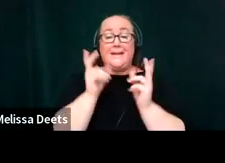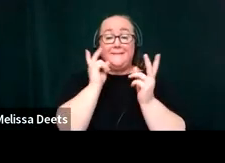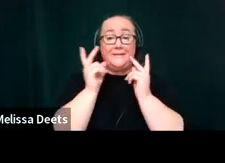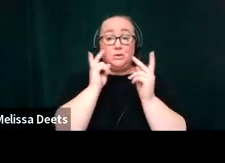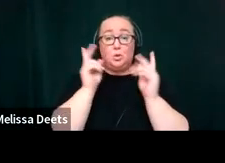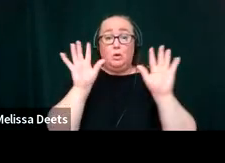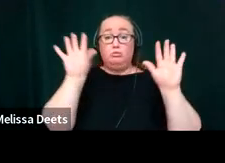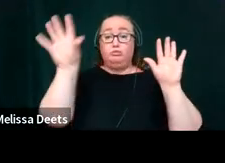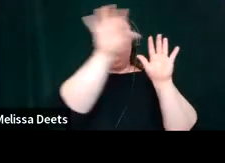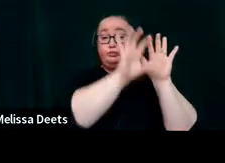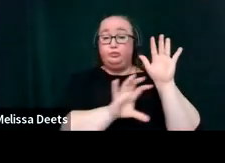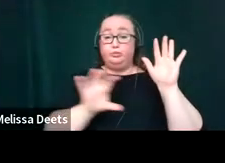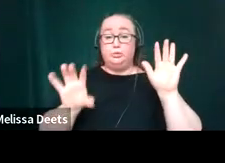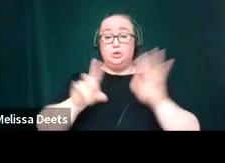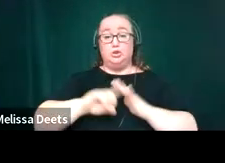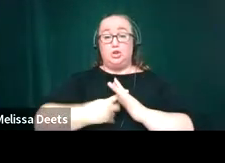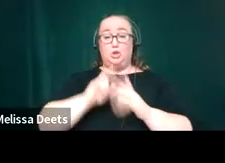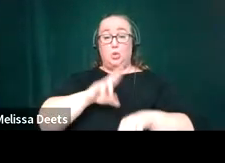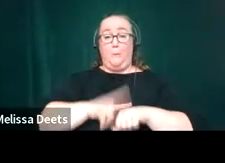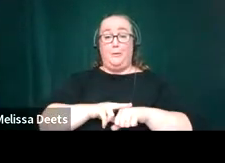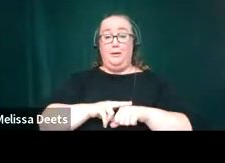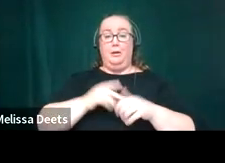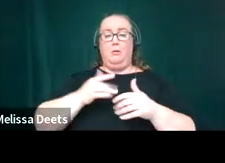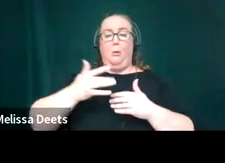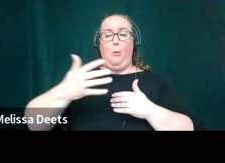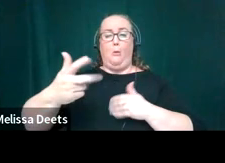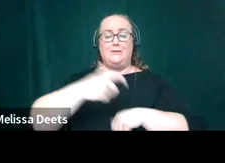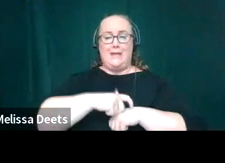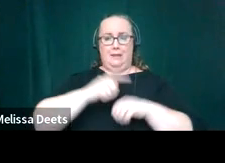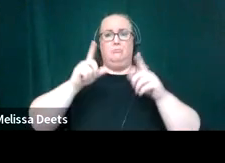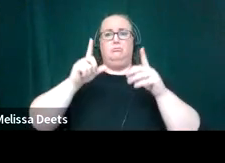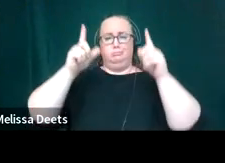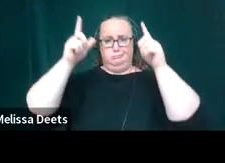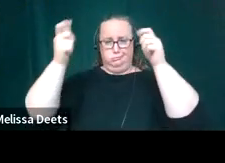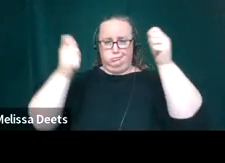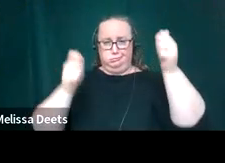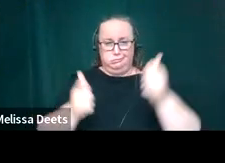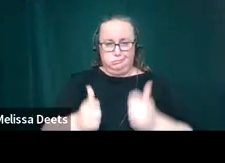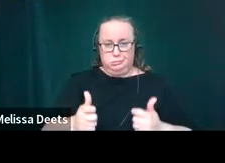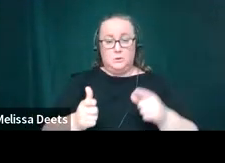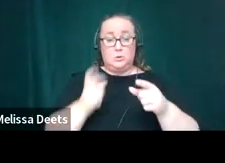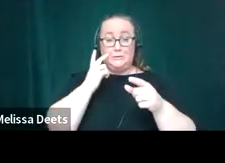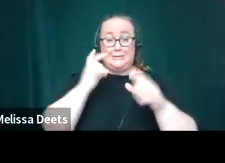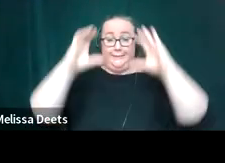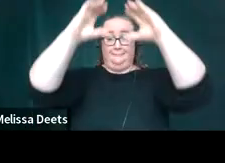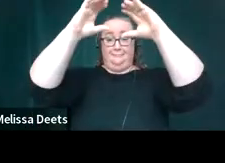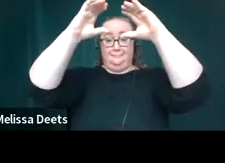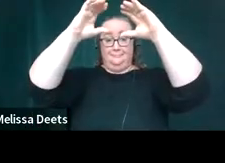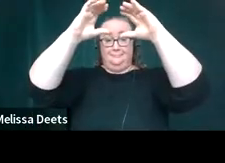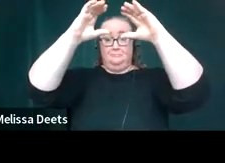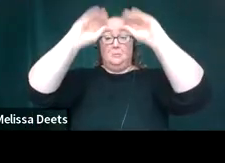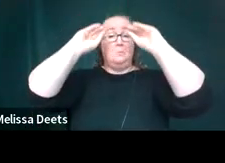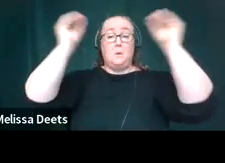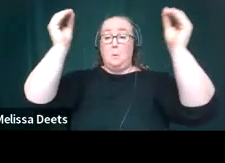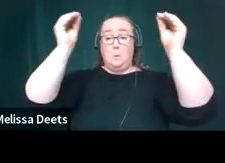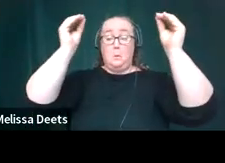out as normal and over time develops visual field loss. And in this series of 4 pictures, we can see that eventually this